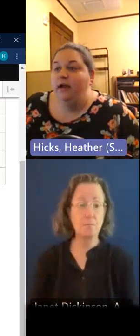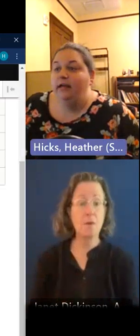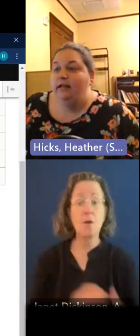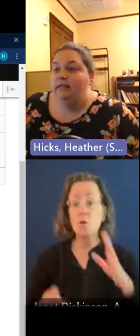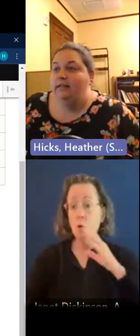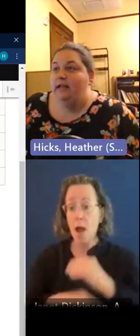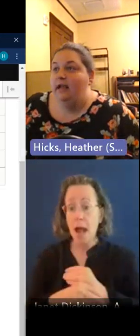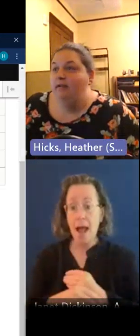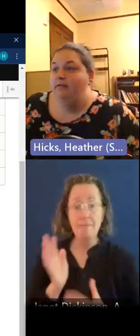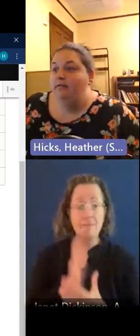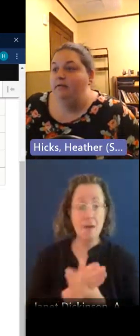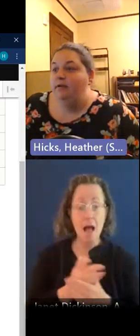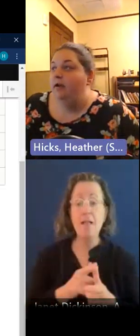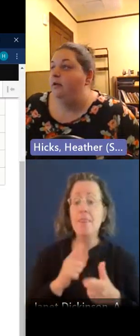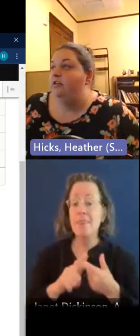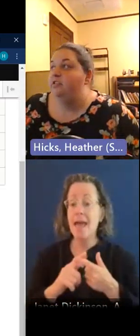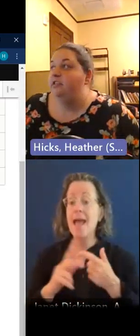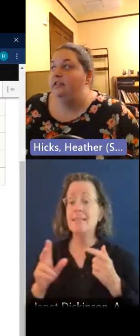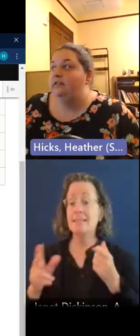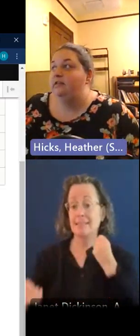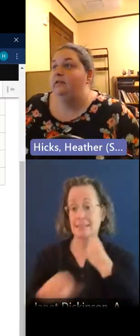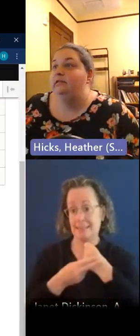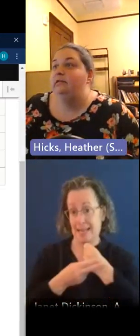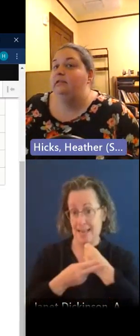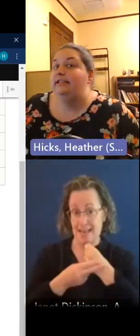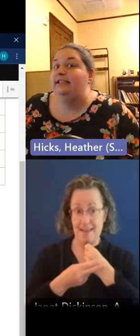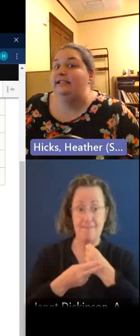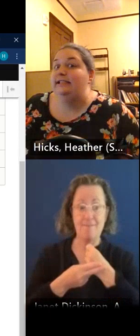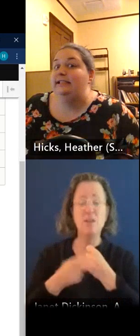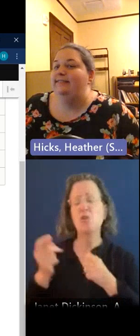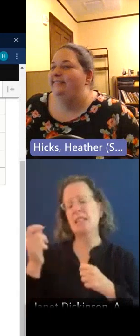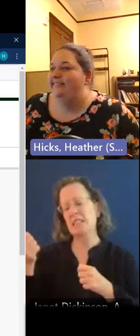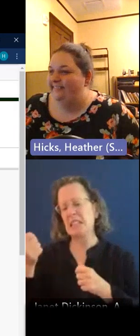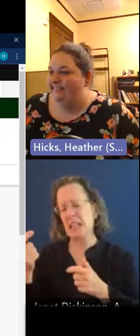and you can go ahead and hit save. I'm gonna just delete this later.